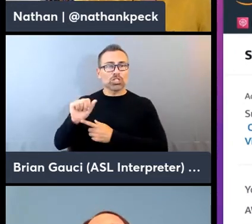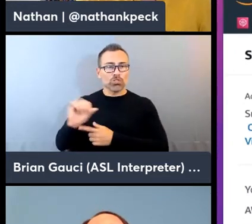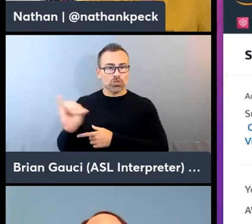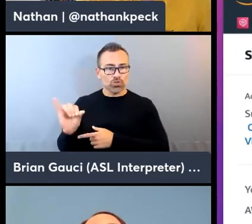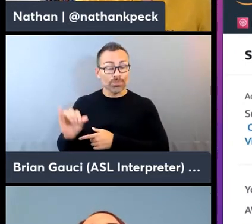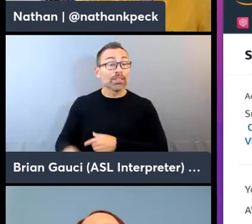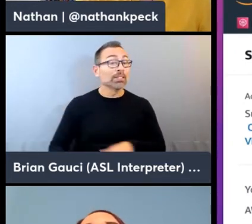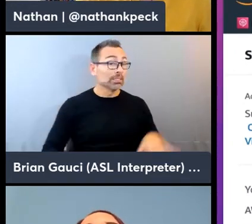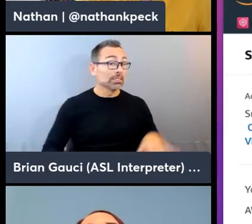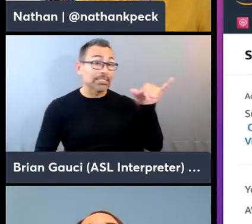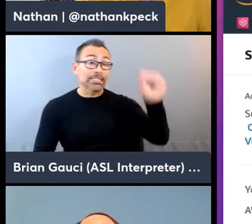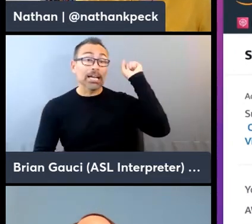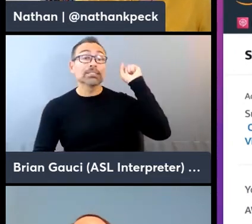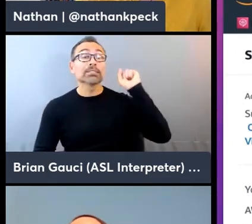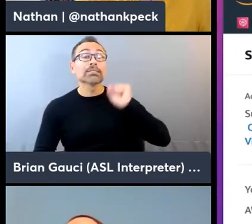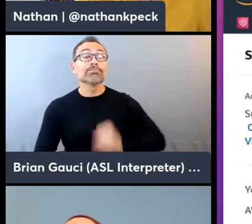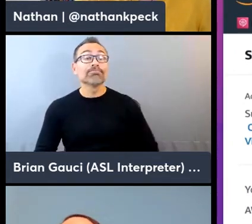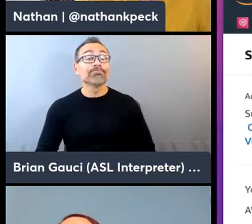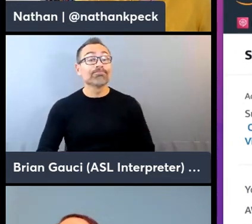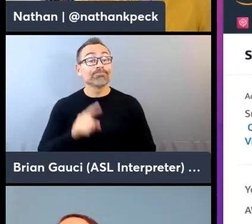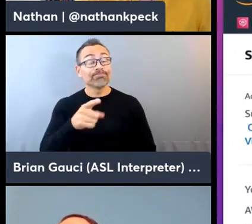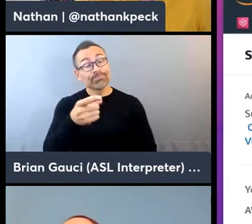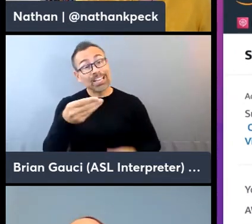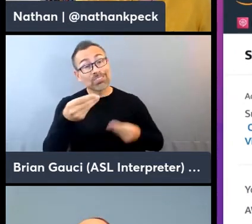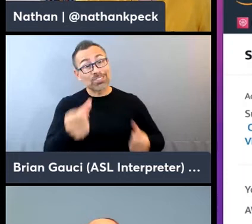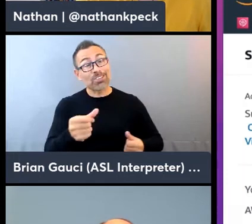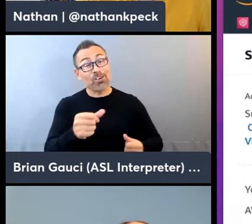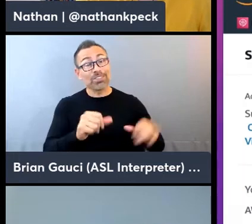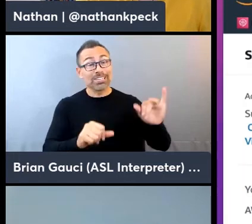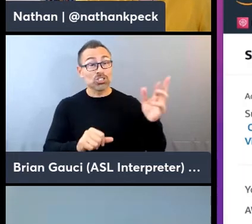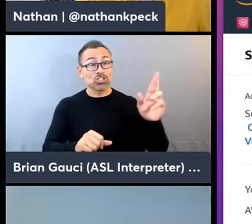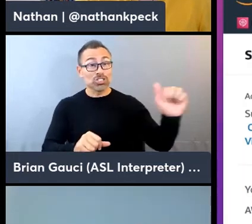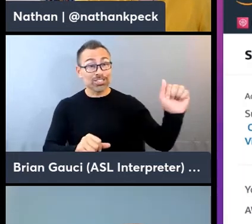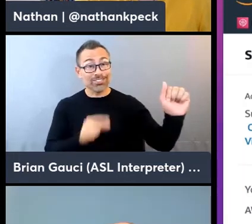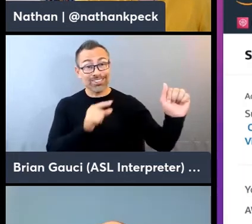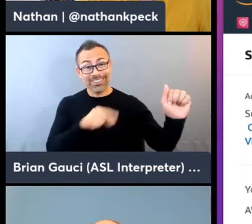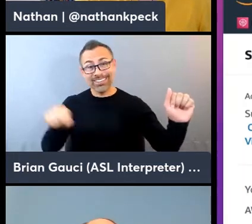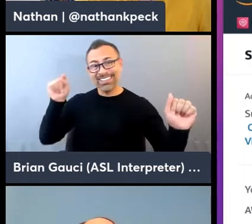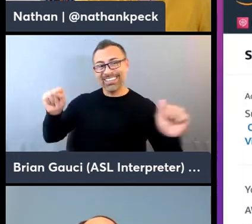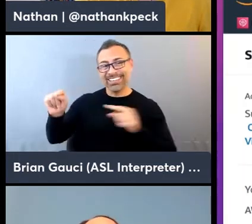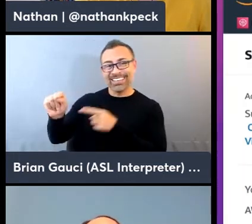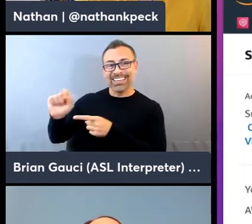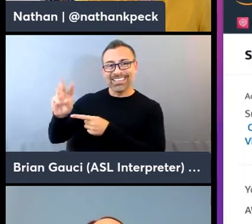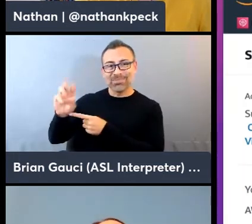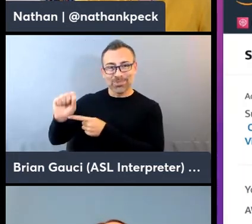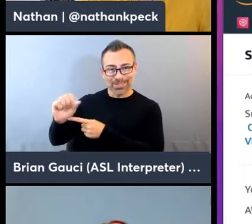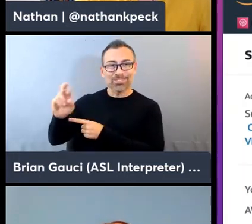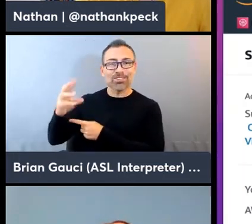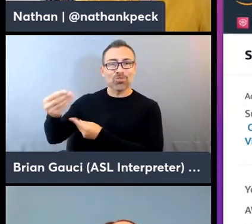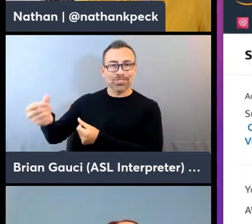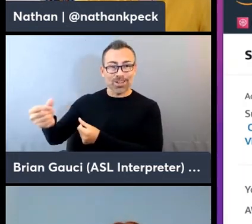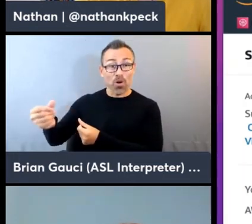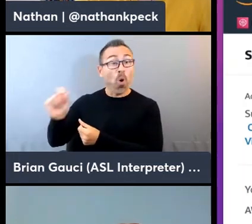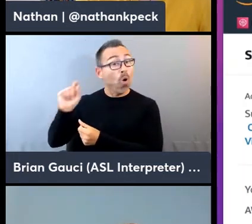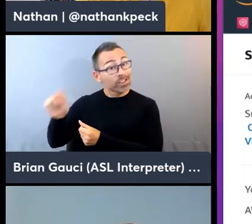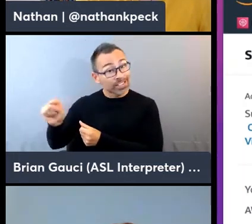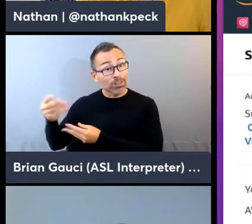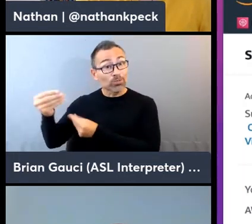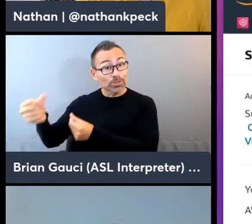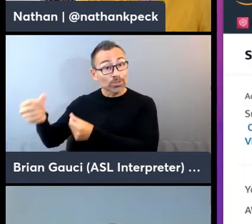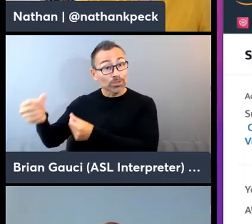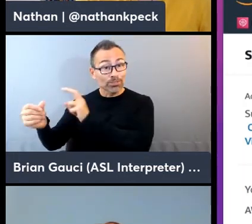And if it's resolved in Jira, then it'll resolve in AWS. Or if it's resolved in